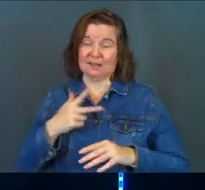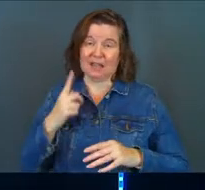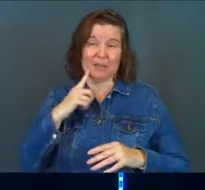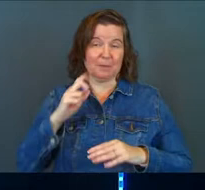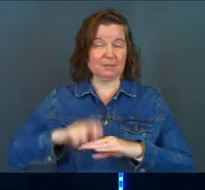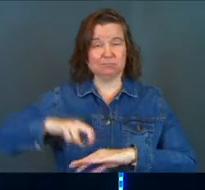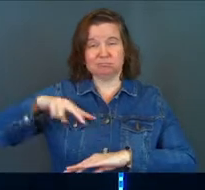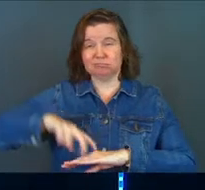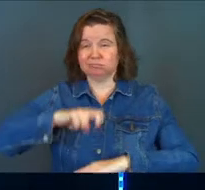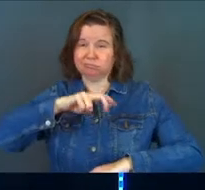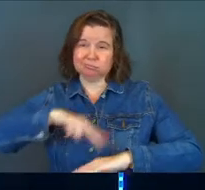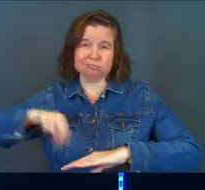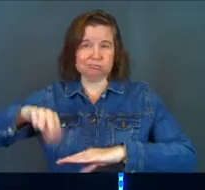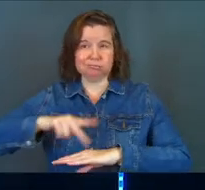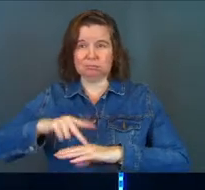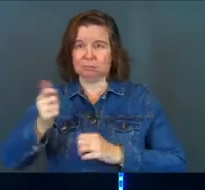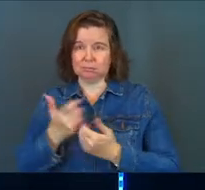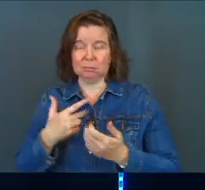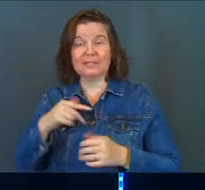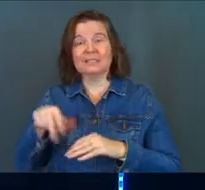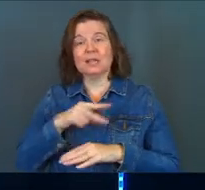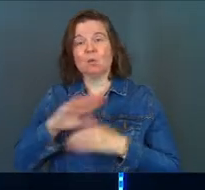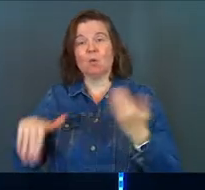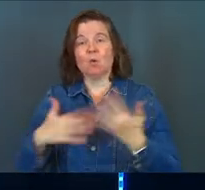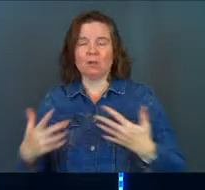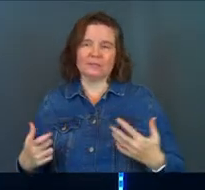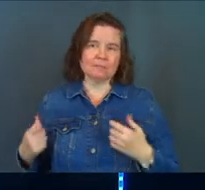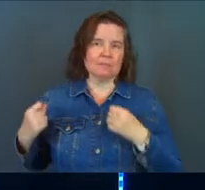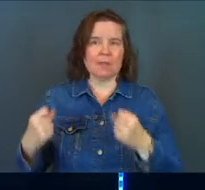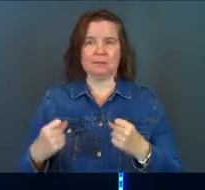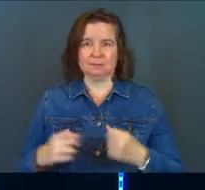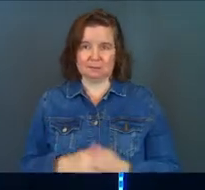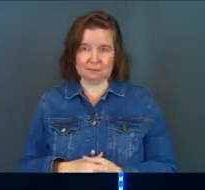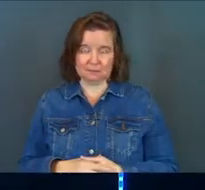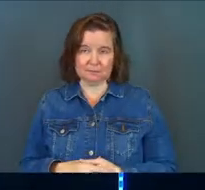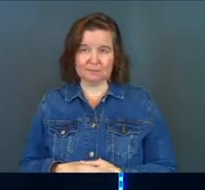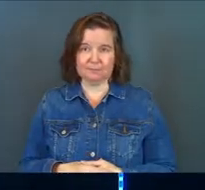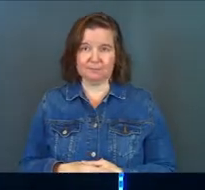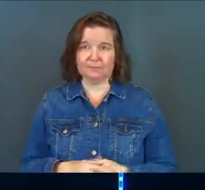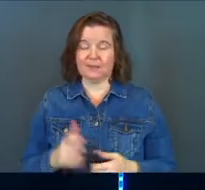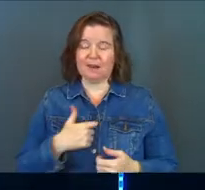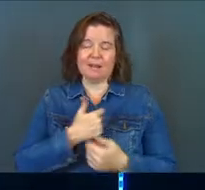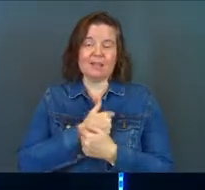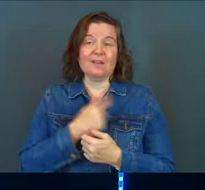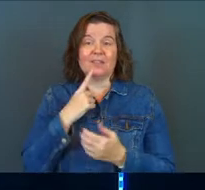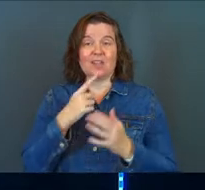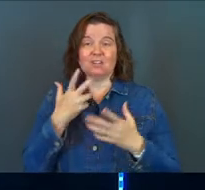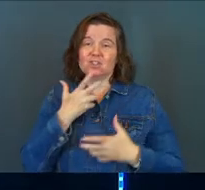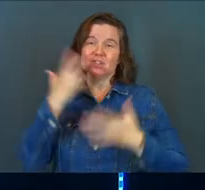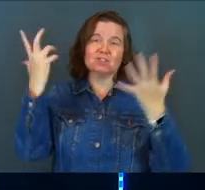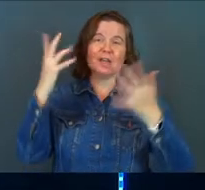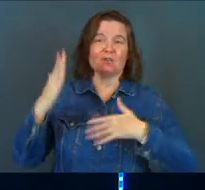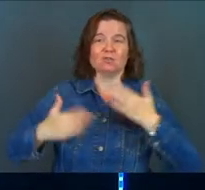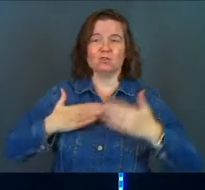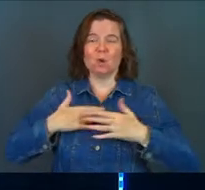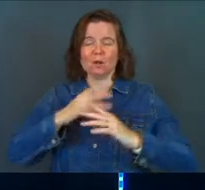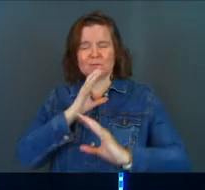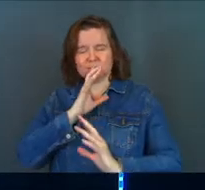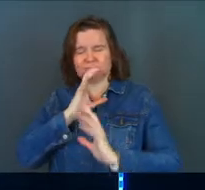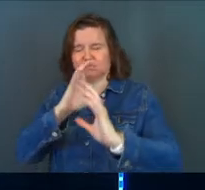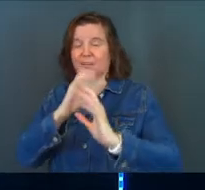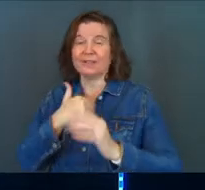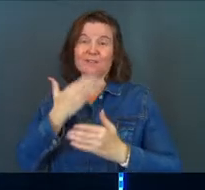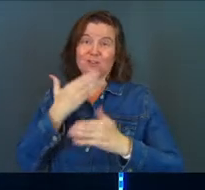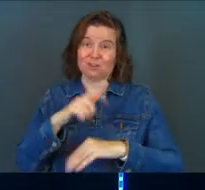He's going for it here. Dancing with all of his might. And there's a shout of joy and the blowing. They're